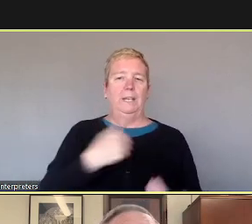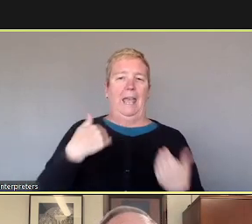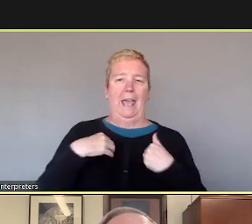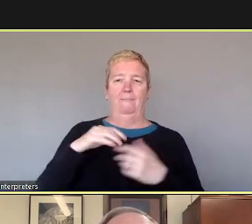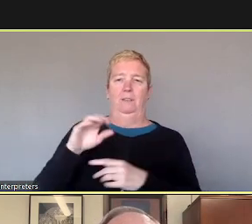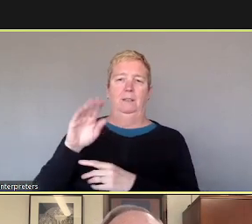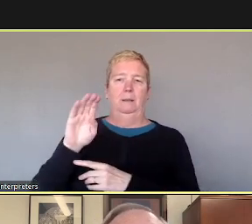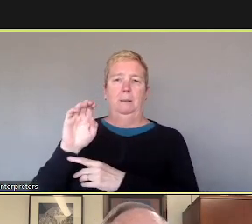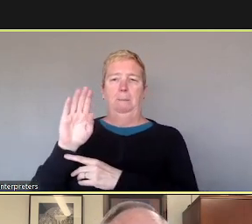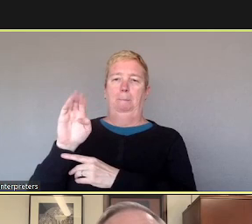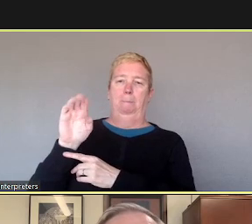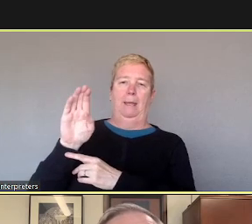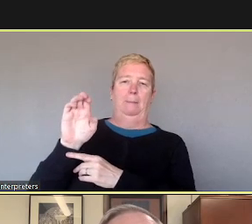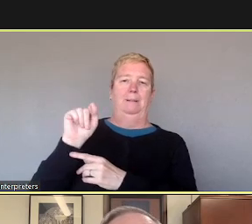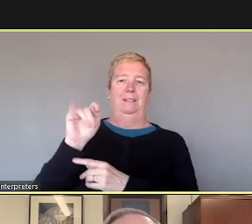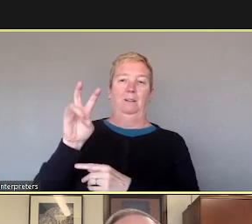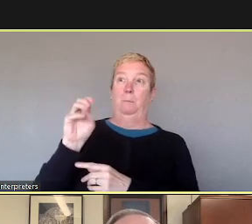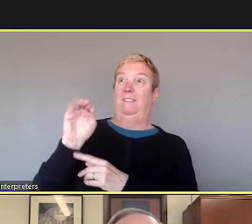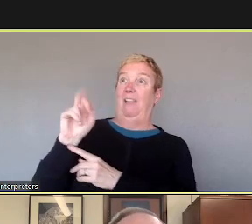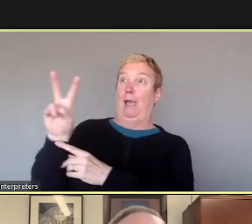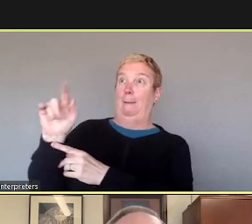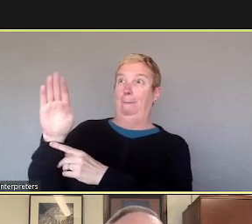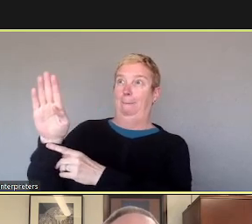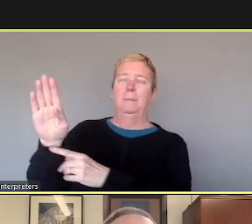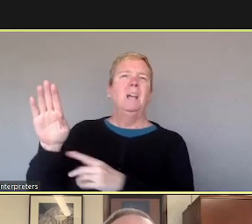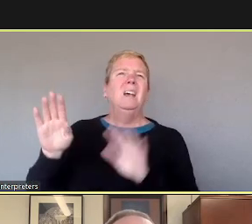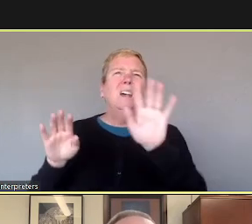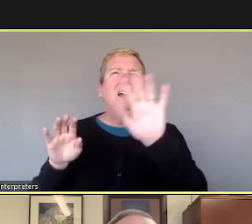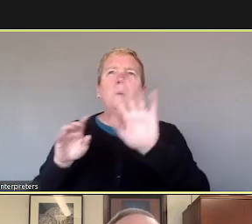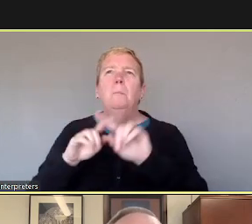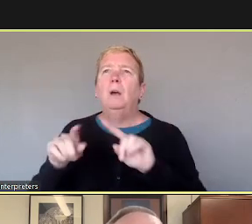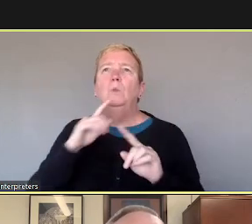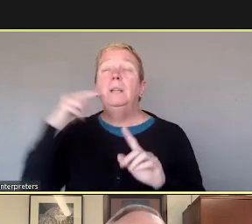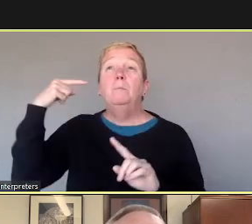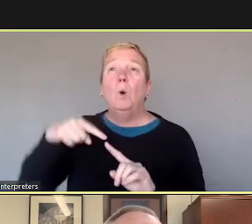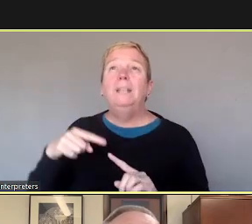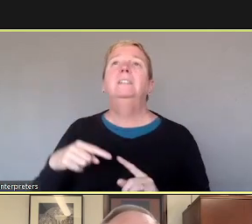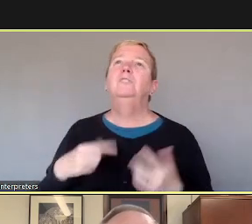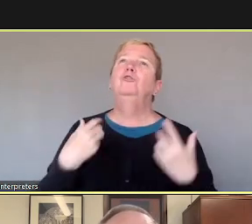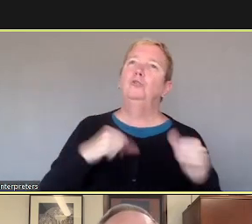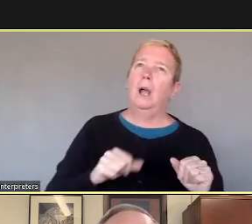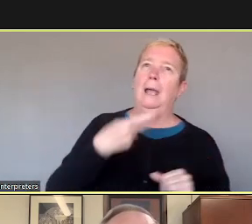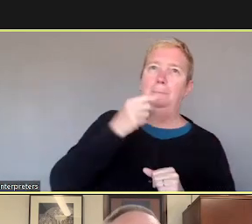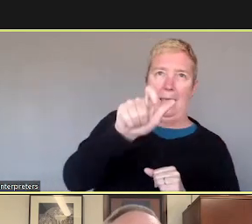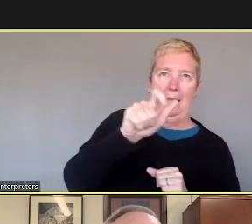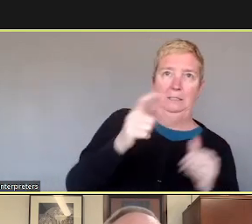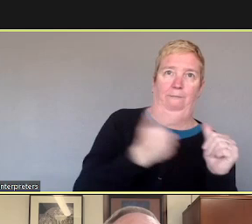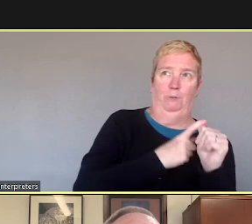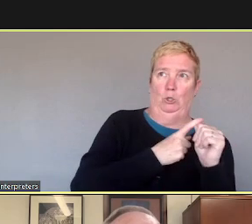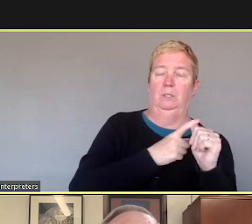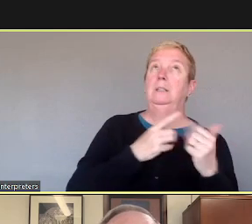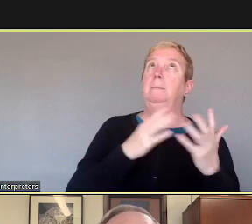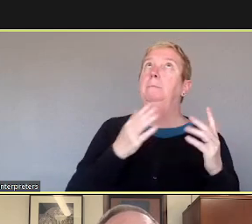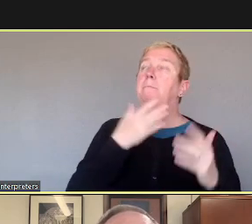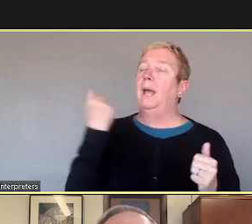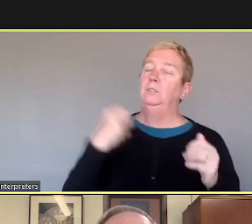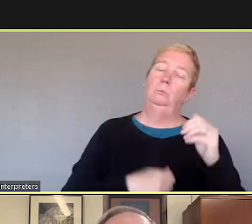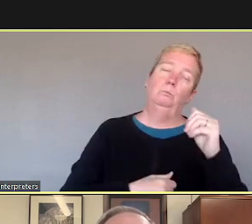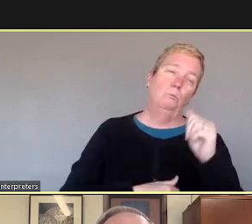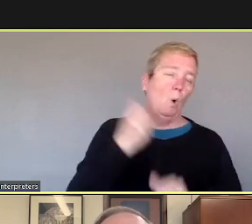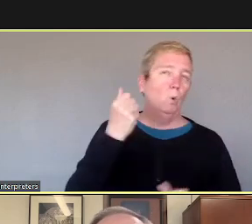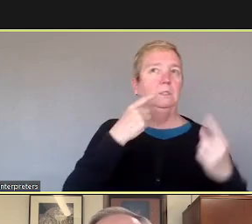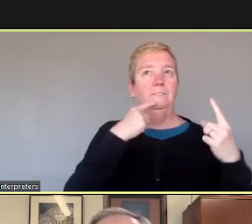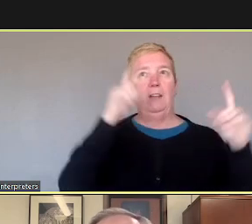Paxlovid, that's one of your choices. But if it was me, I definitely want to be on Paxlovid. It's much more effective than the